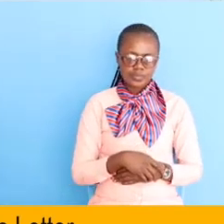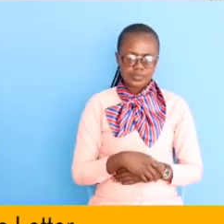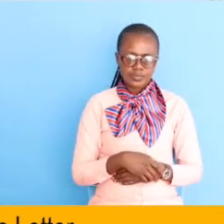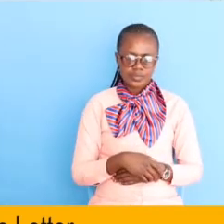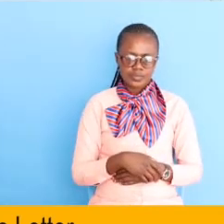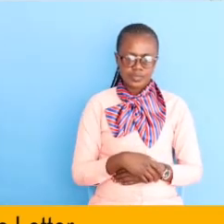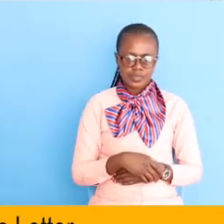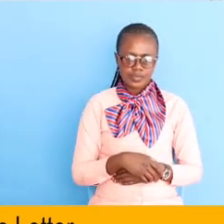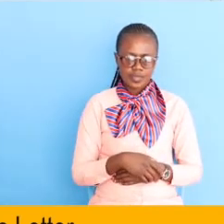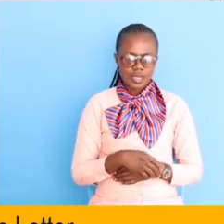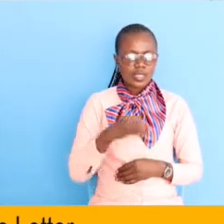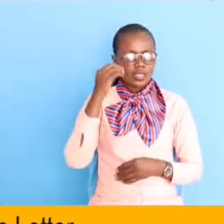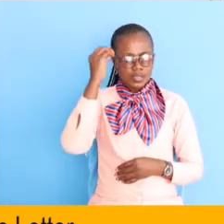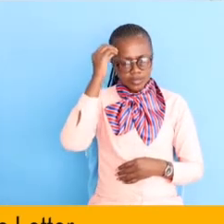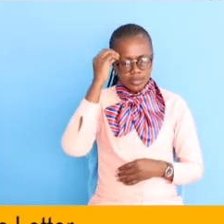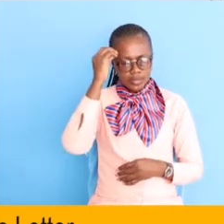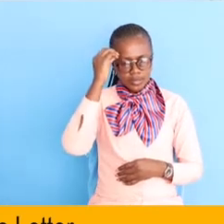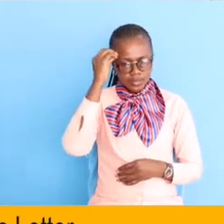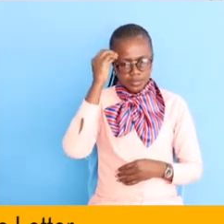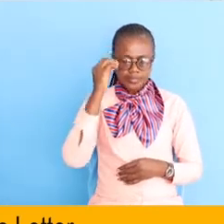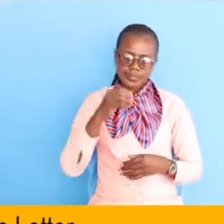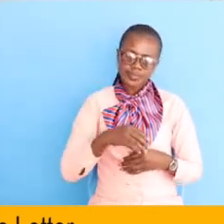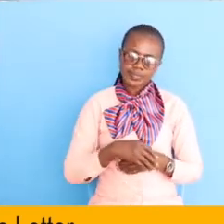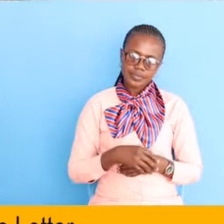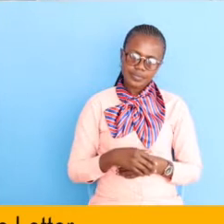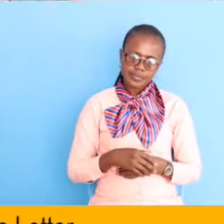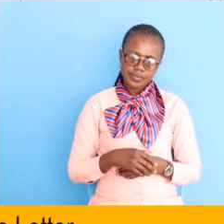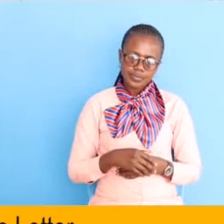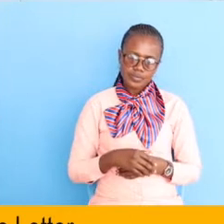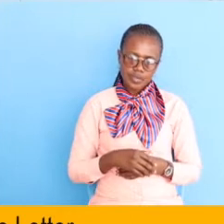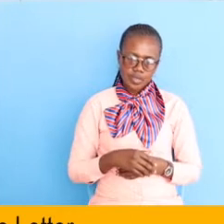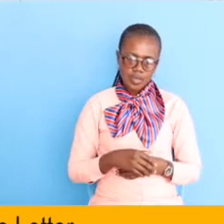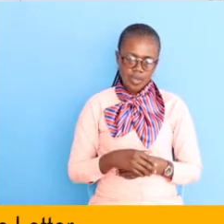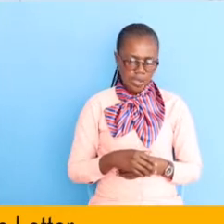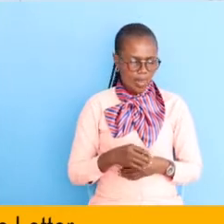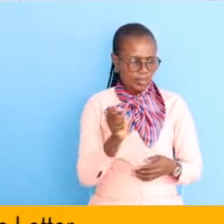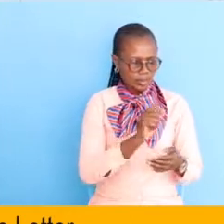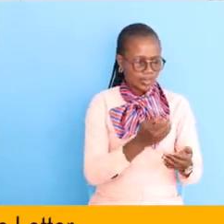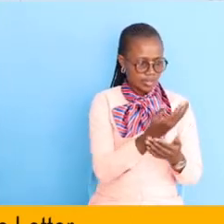case, assuming that you are writing the letter